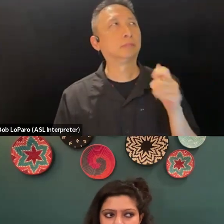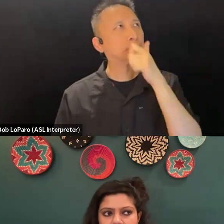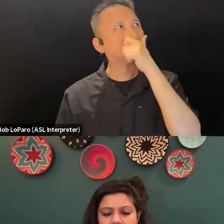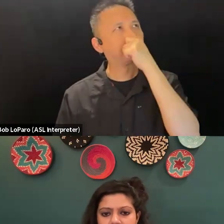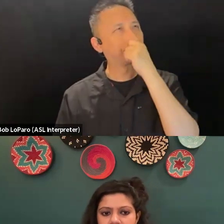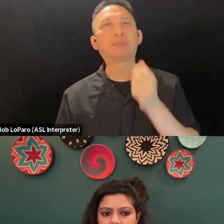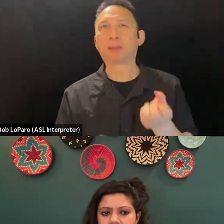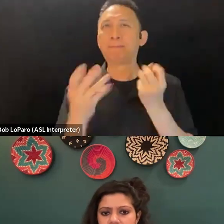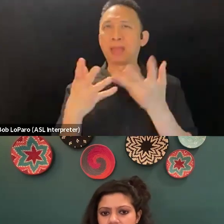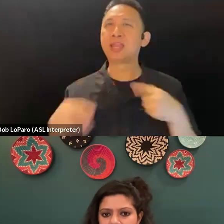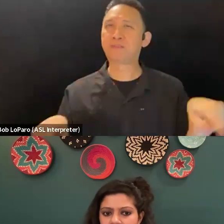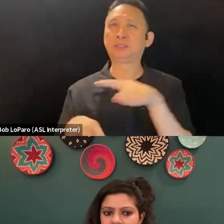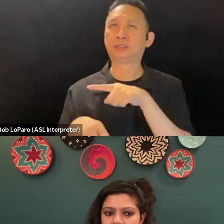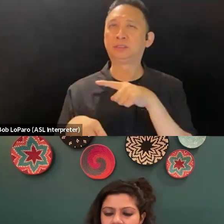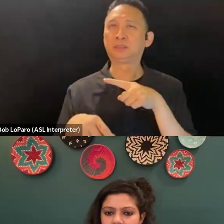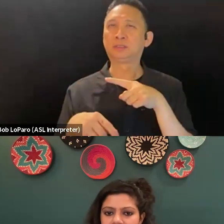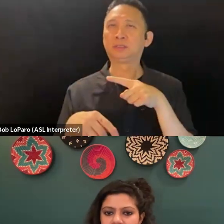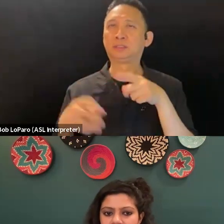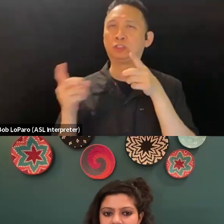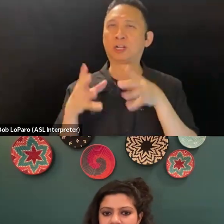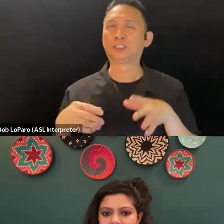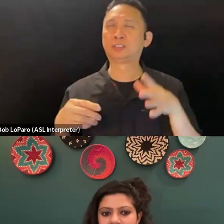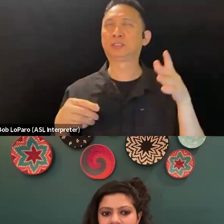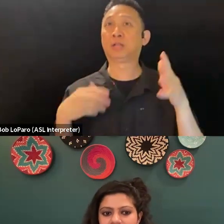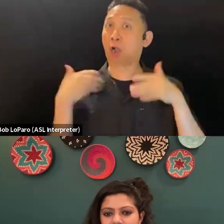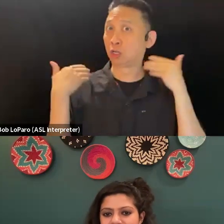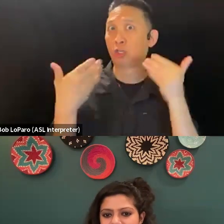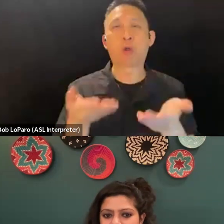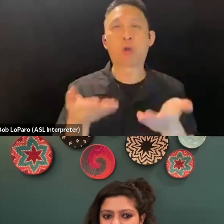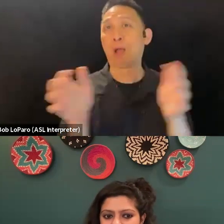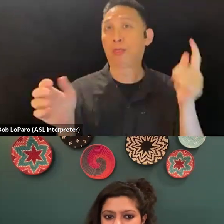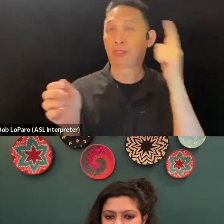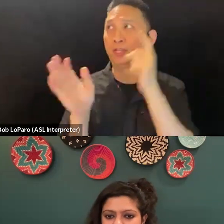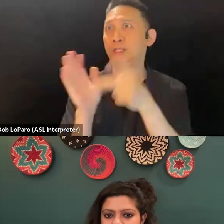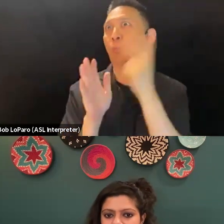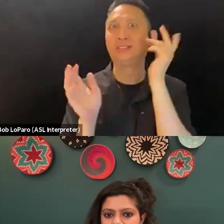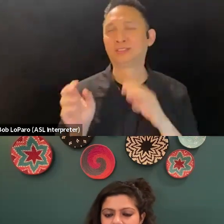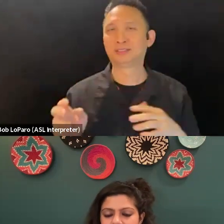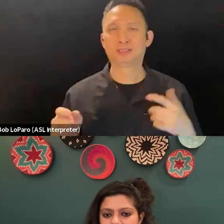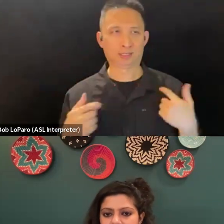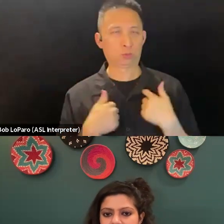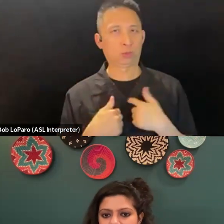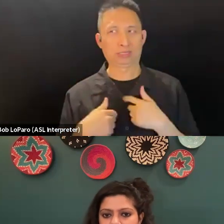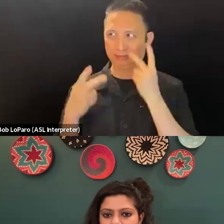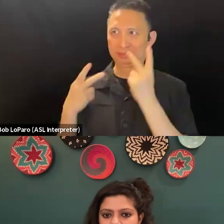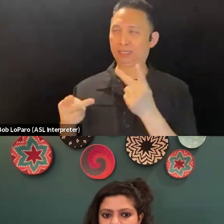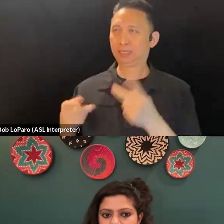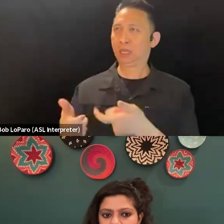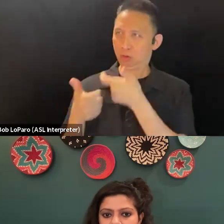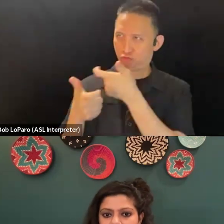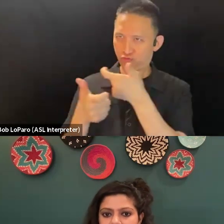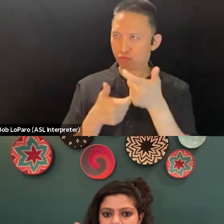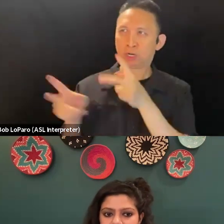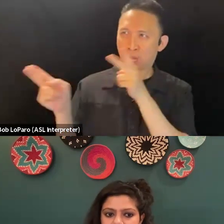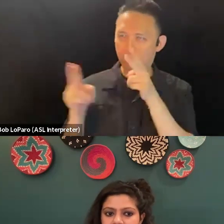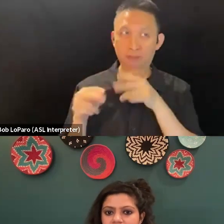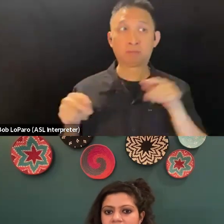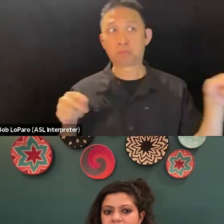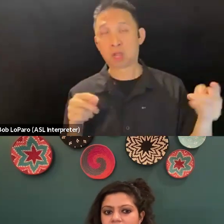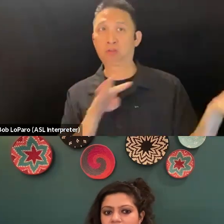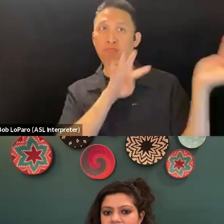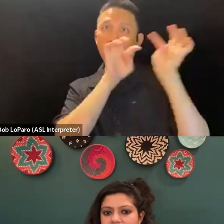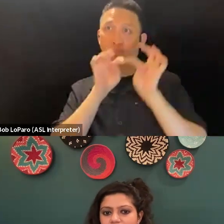some joke comes or something. And that's when you know that from this moment on, people are, because you're often looking for material that is soaked in everydayness